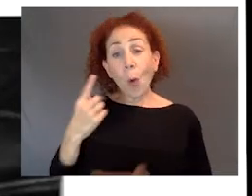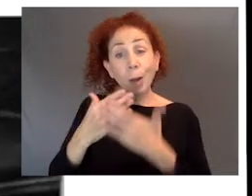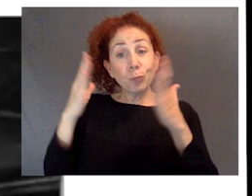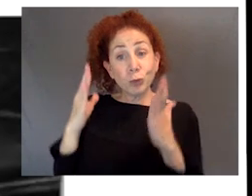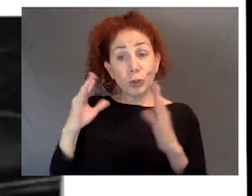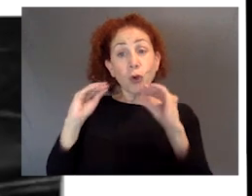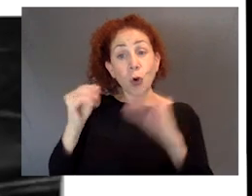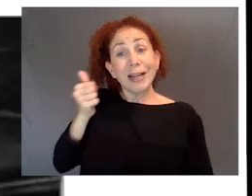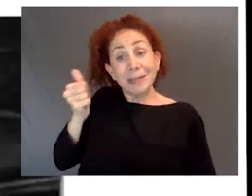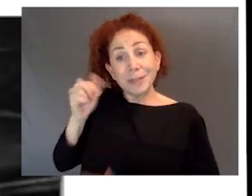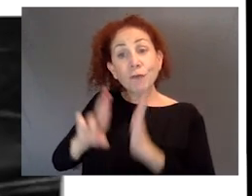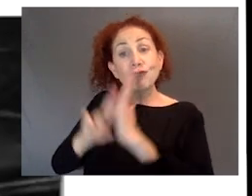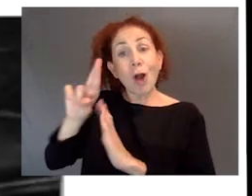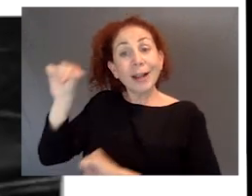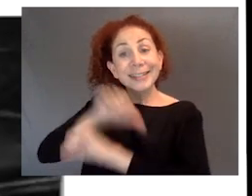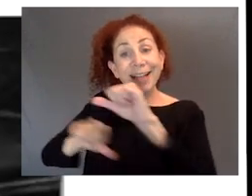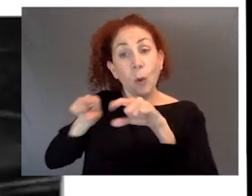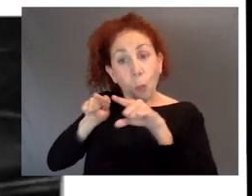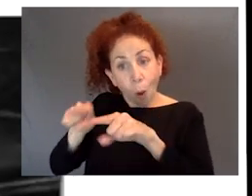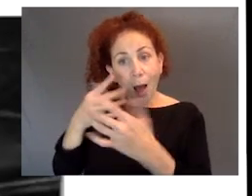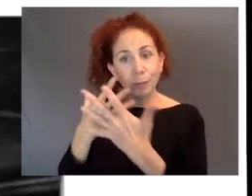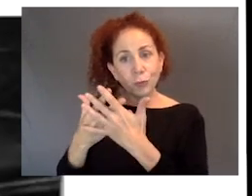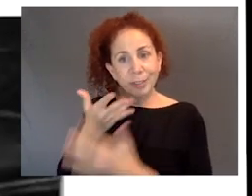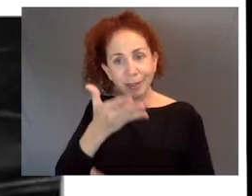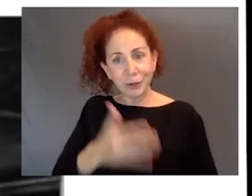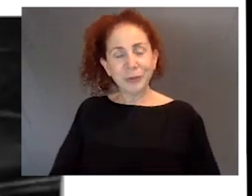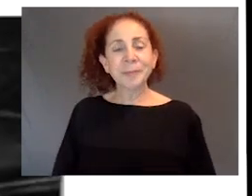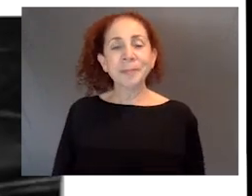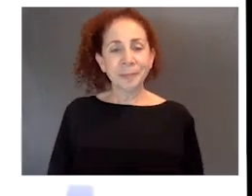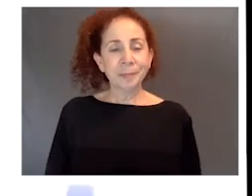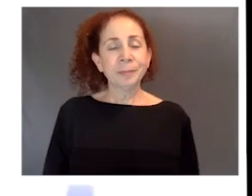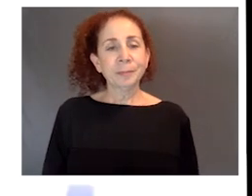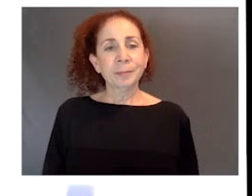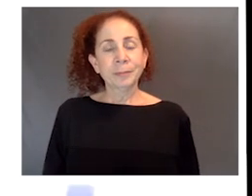a prisoner who taught himself rocket science whilst incarcerated.